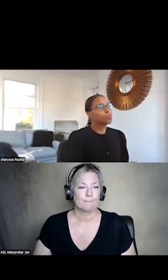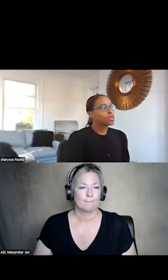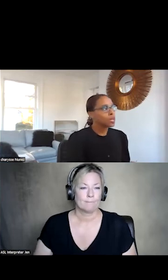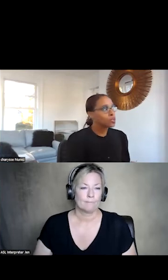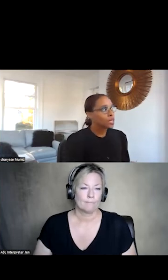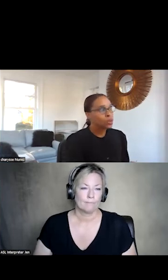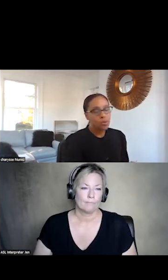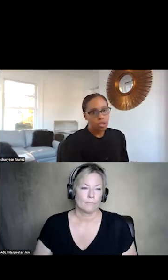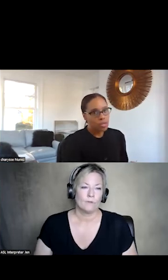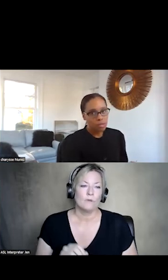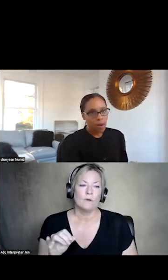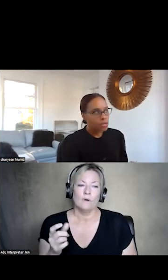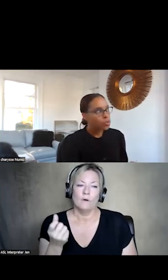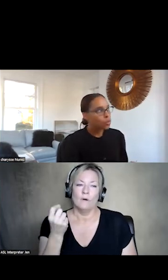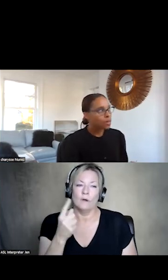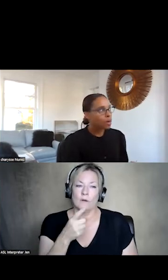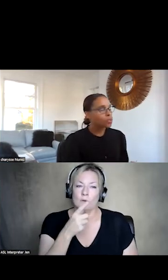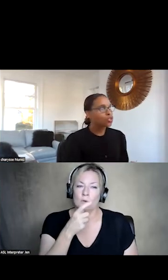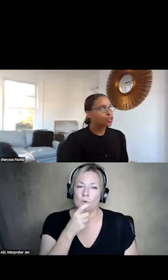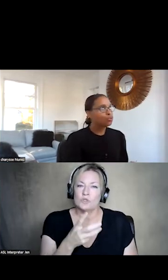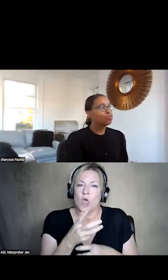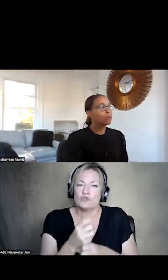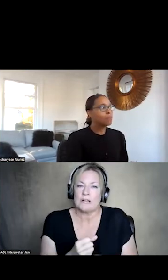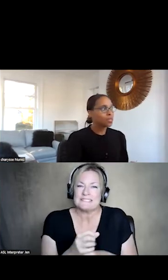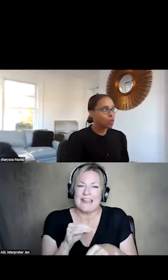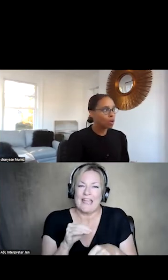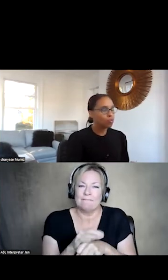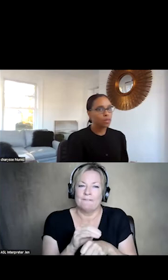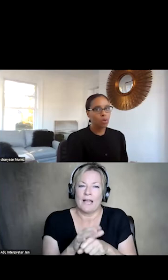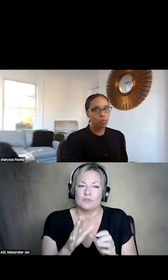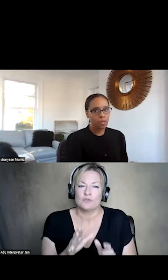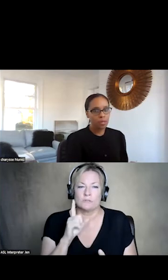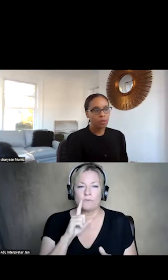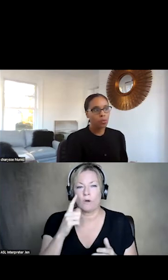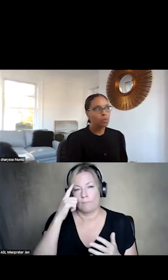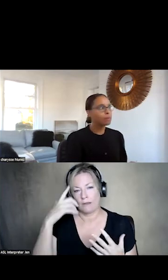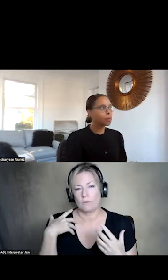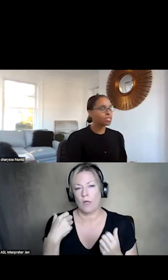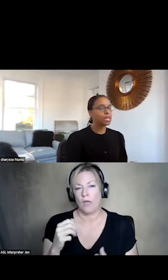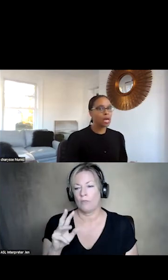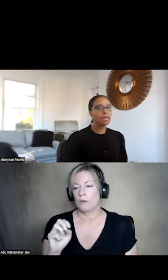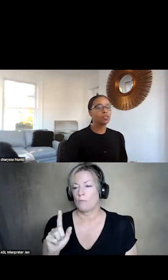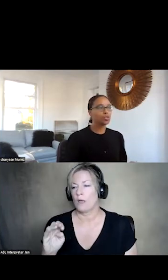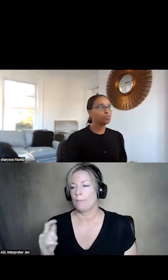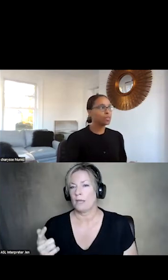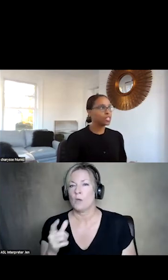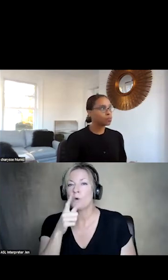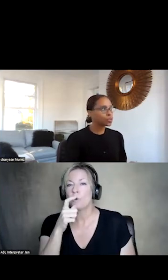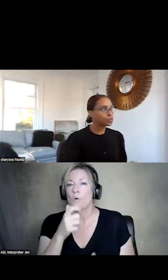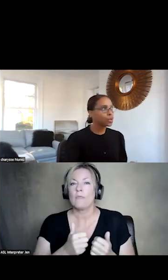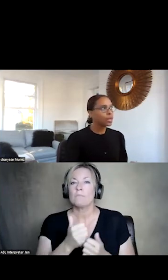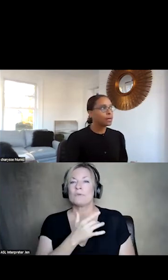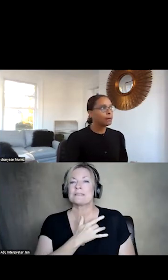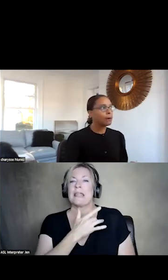We also wanted to understand who are the trusted advisors when it comes to mental health and well-being. Who are they most inclined to reach